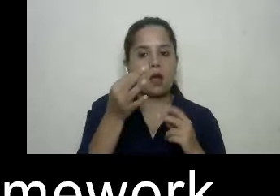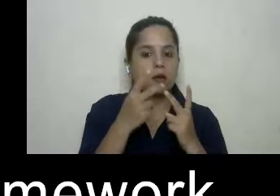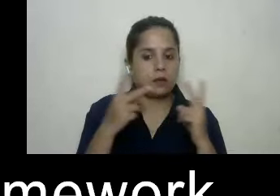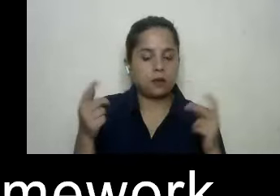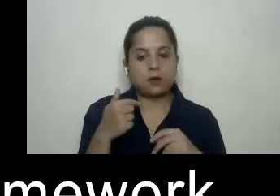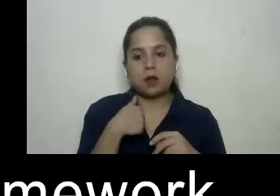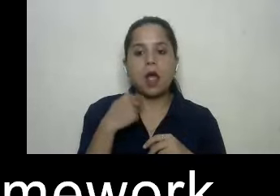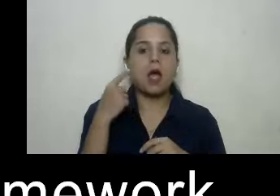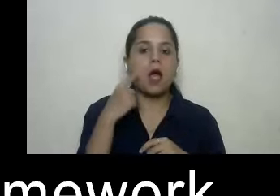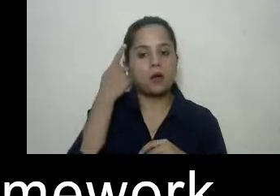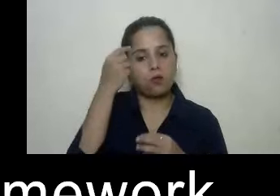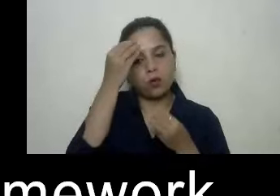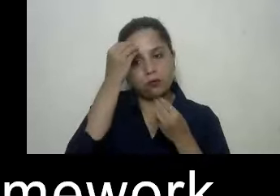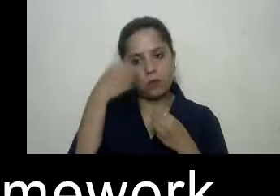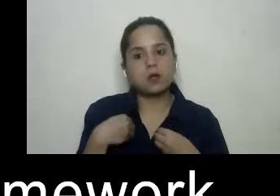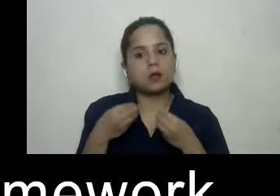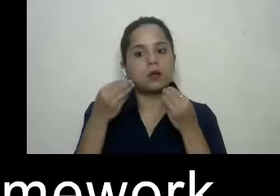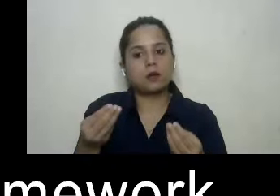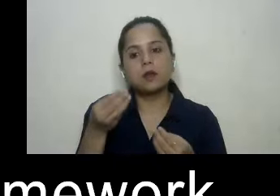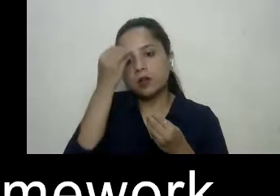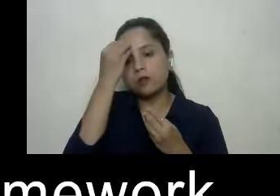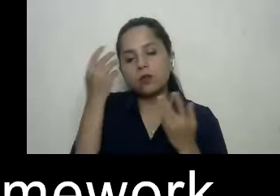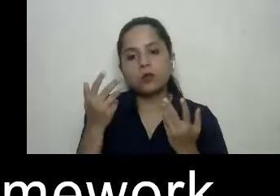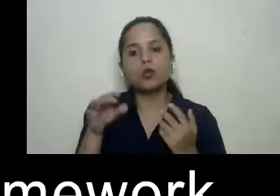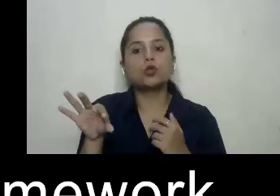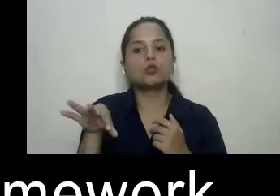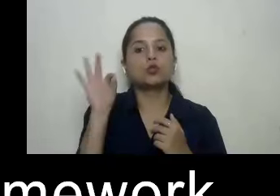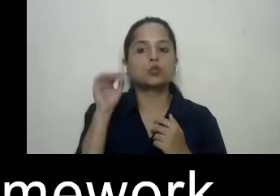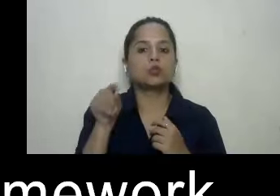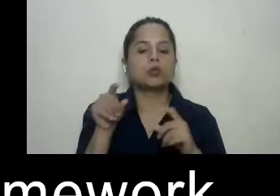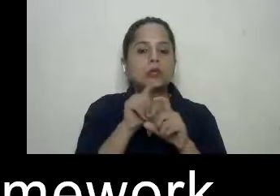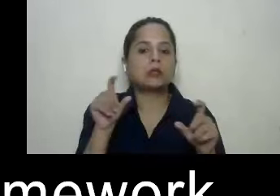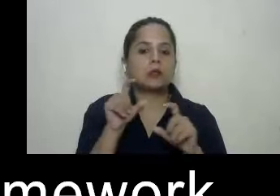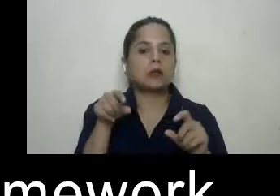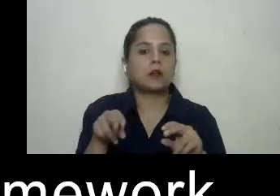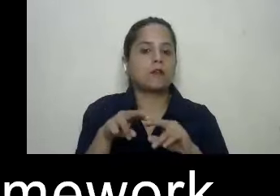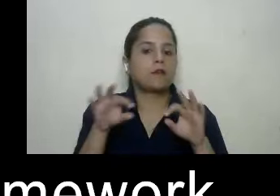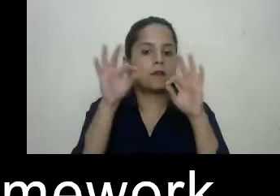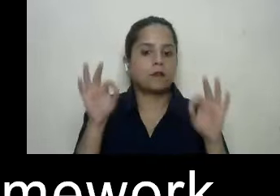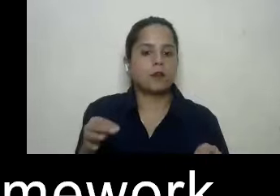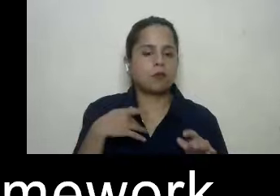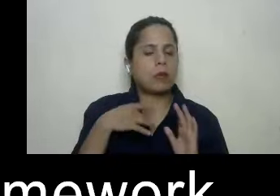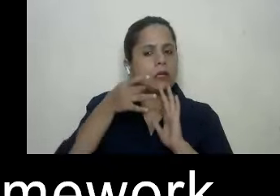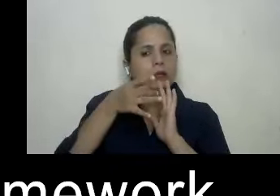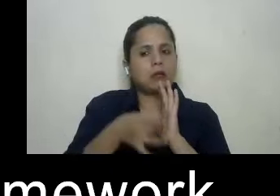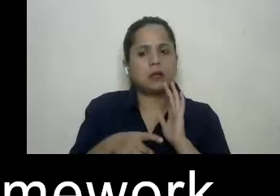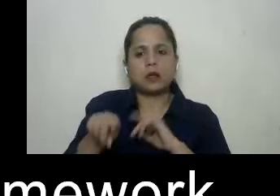the information I gave. The information was choose the clarity framework, and I gave a very detailed clarity framework to